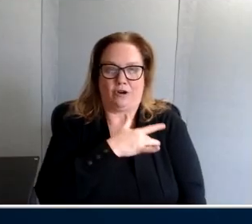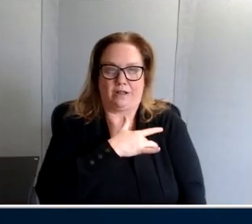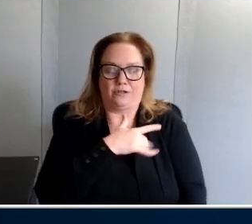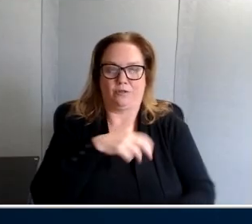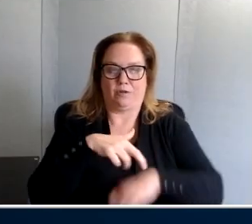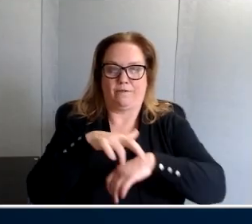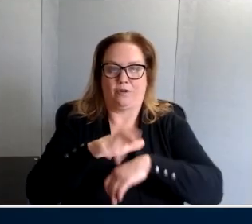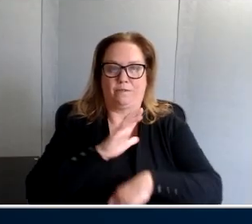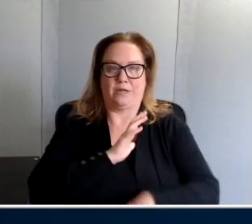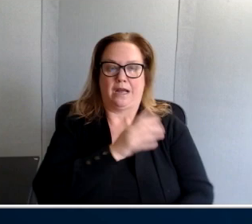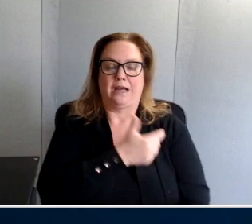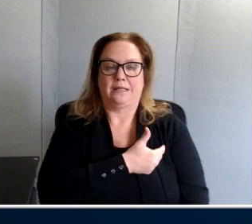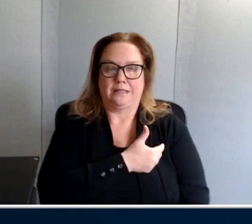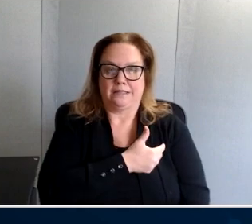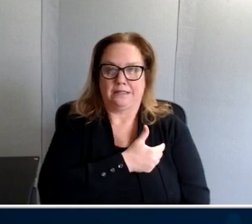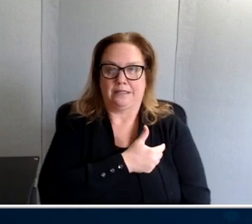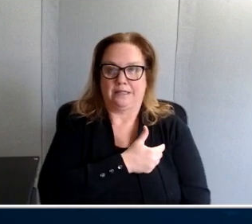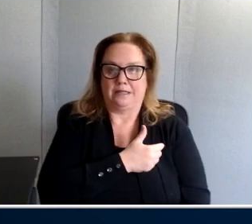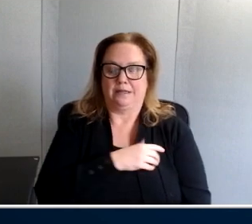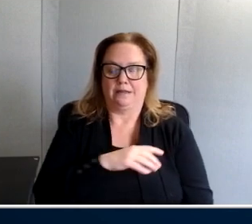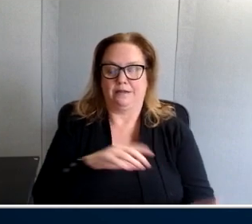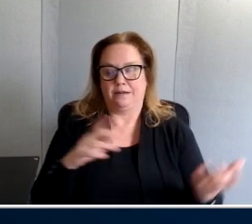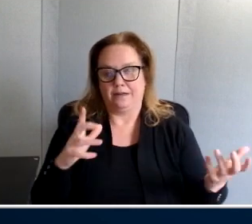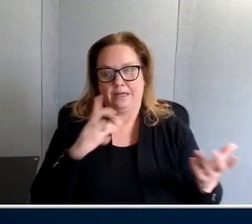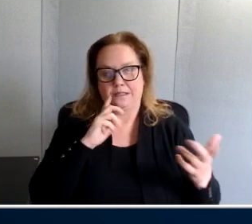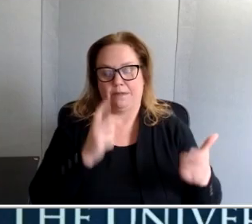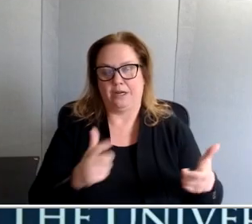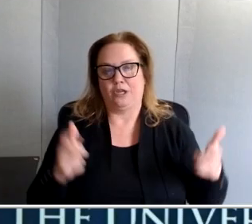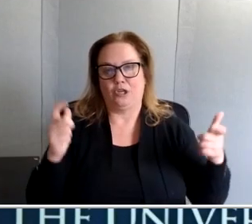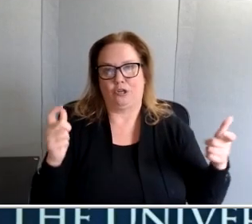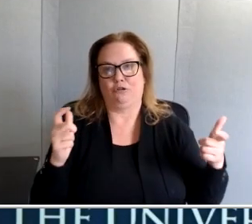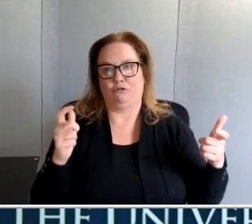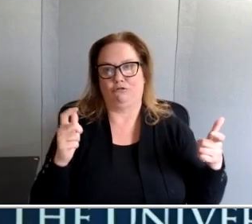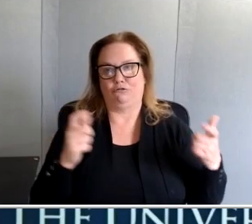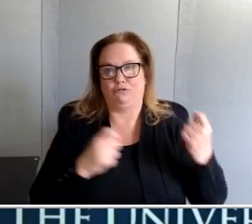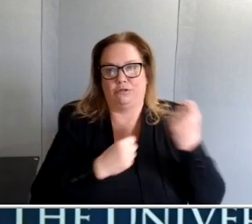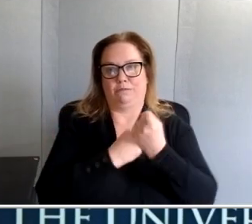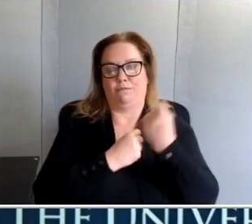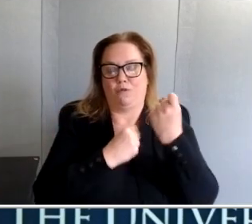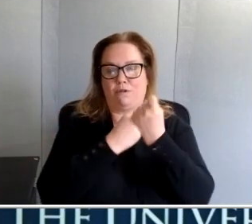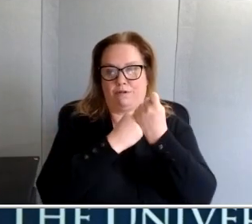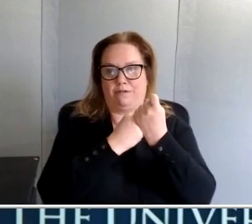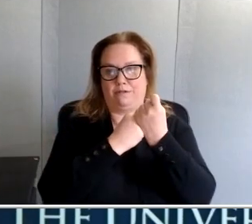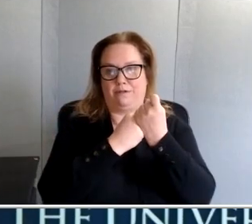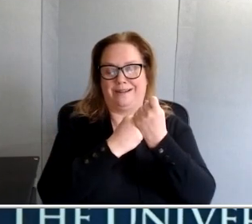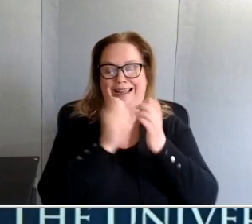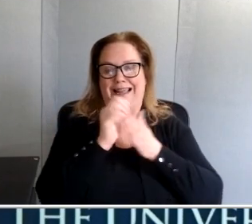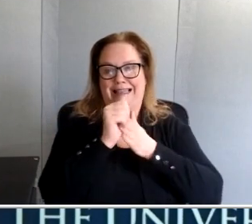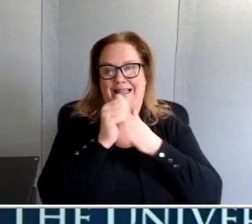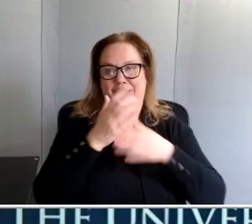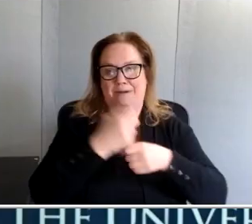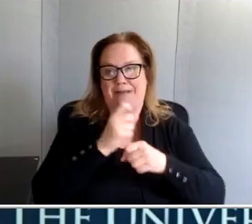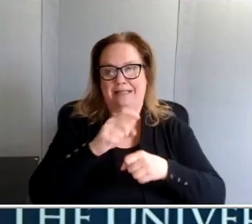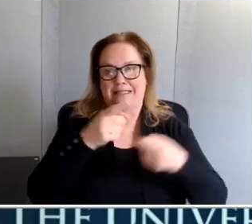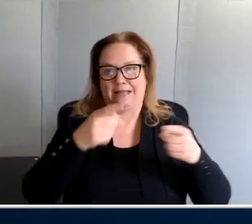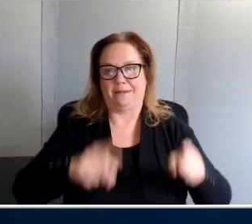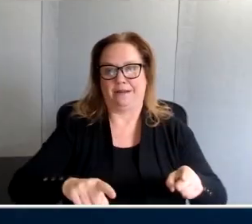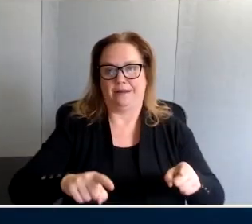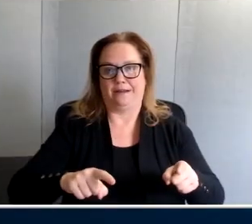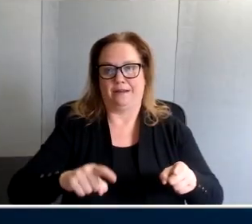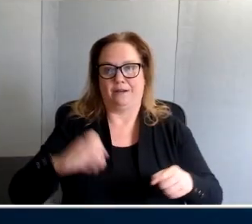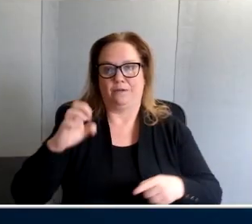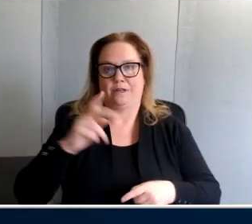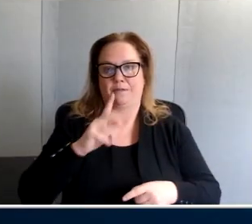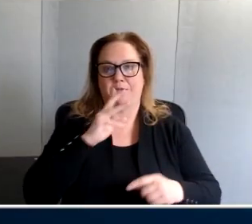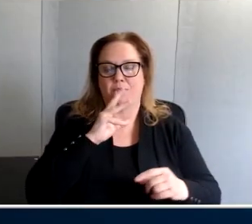our center because he's been a huge proponent and a huge leader to make this happen. All right, you're coming back to talk more about that